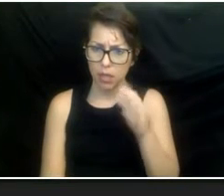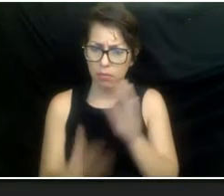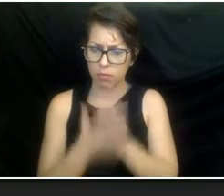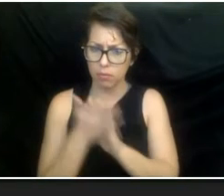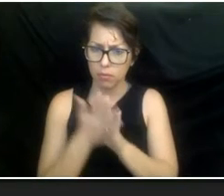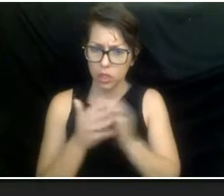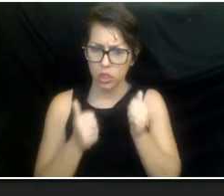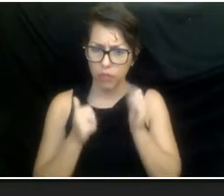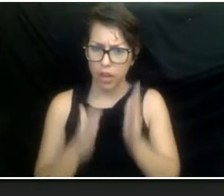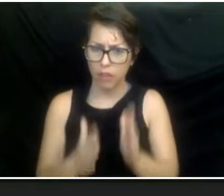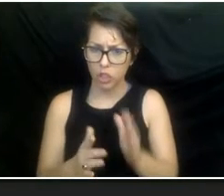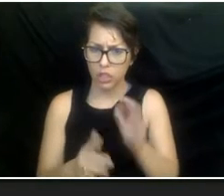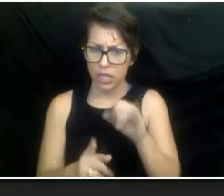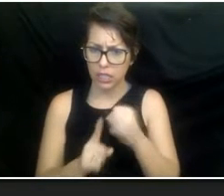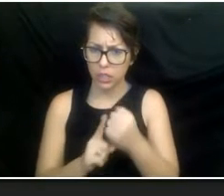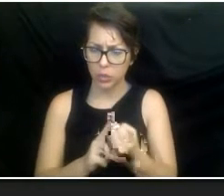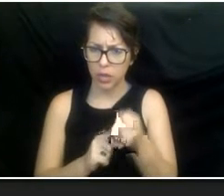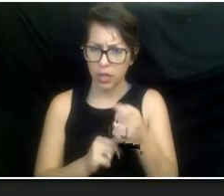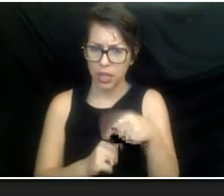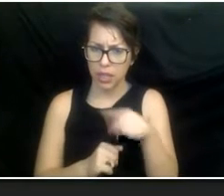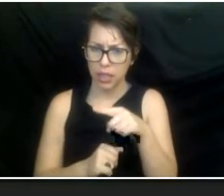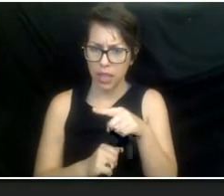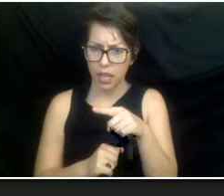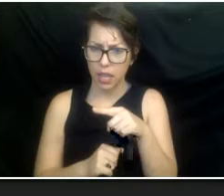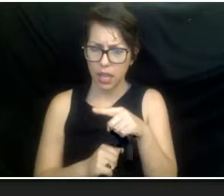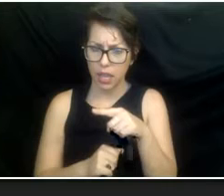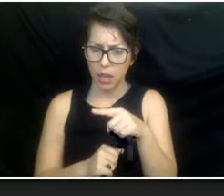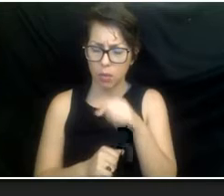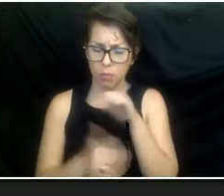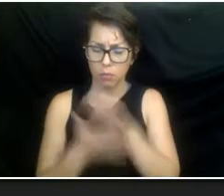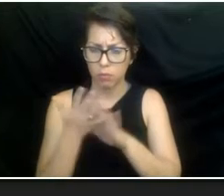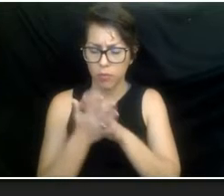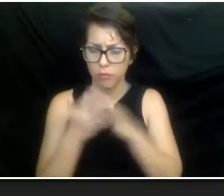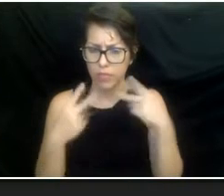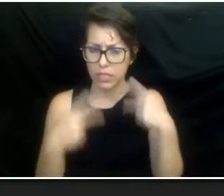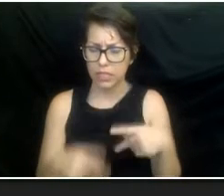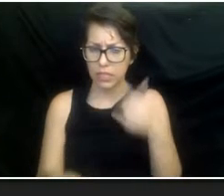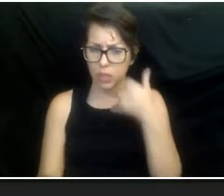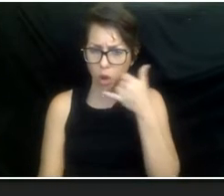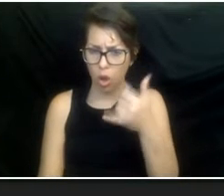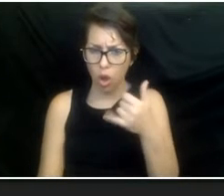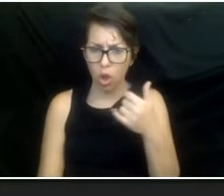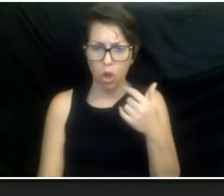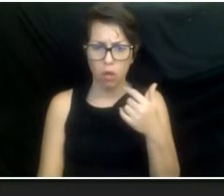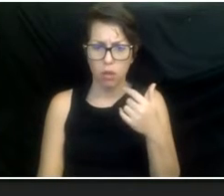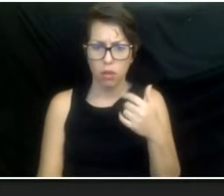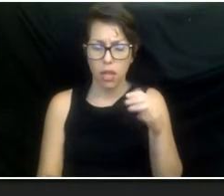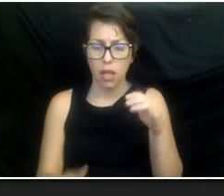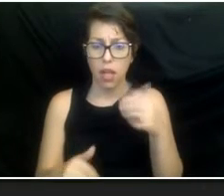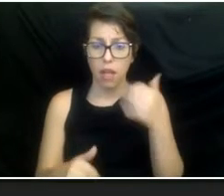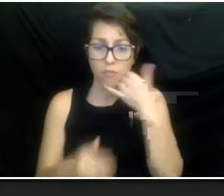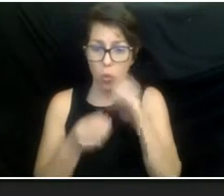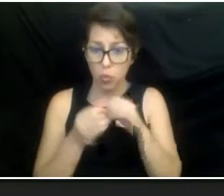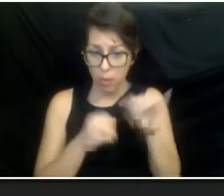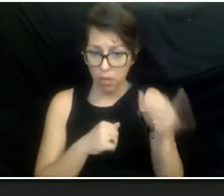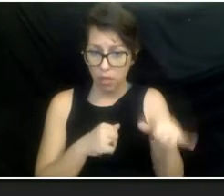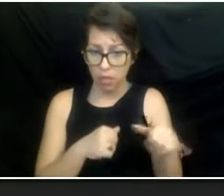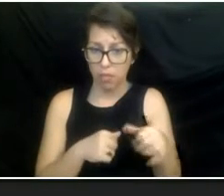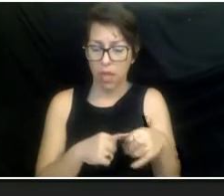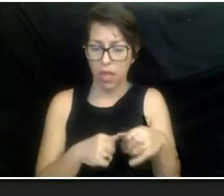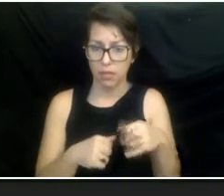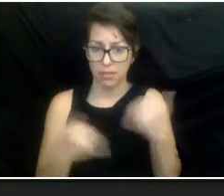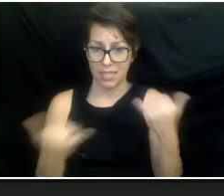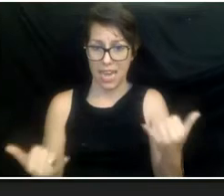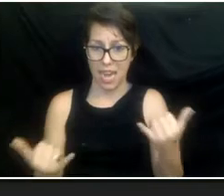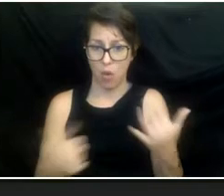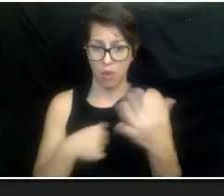way we the women kind Community thank the city council for allowing us the opportunity to speak today for survivors of